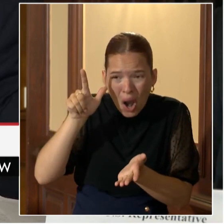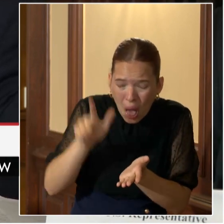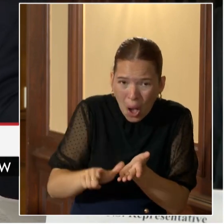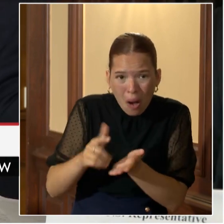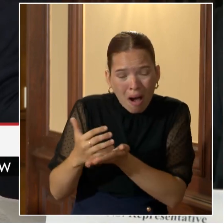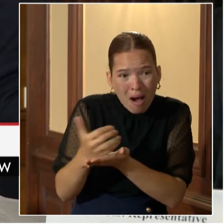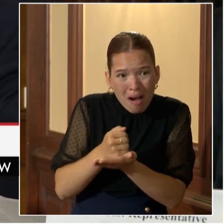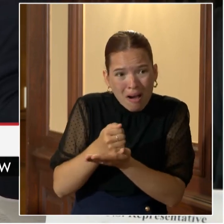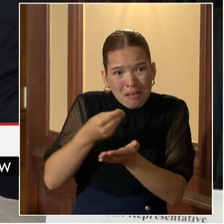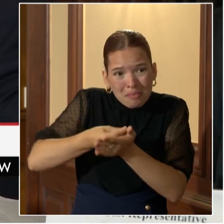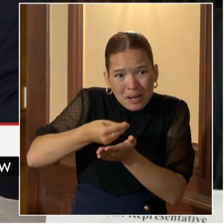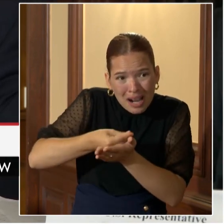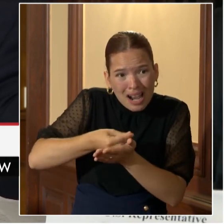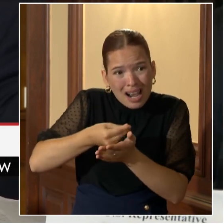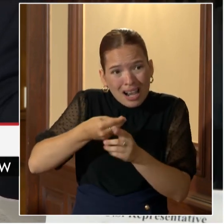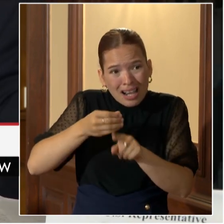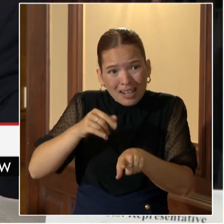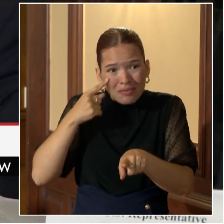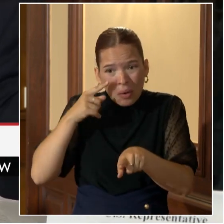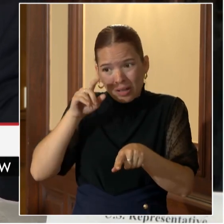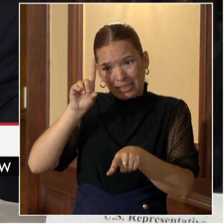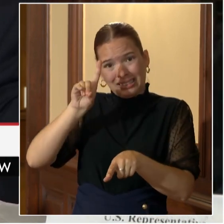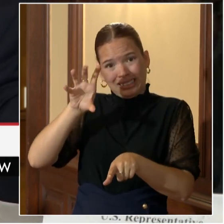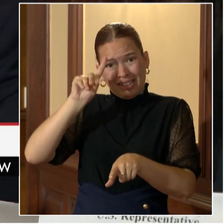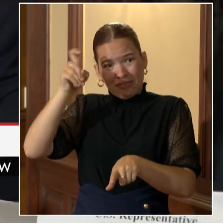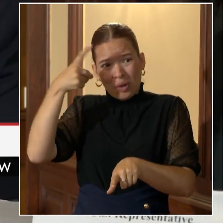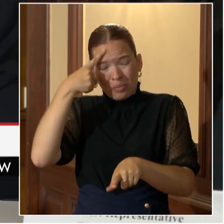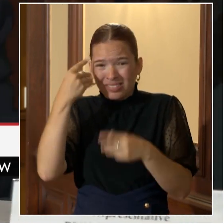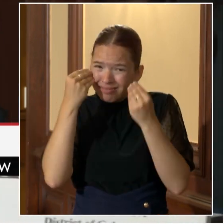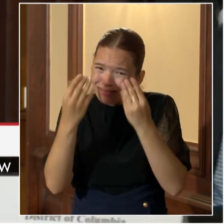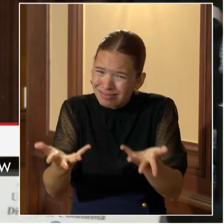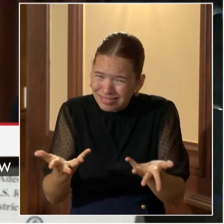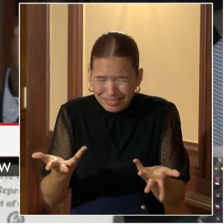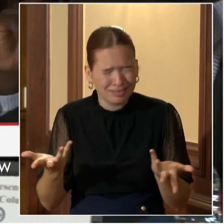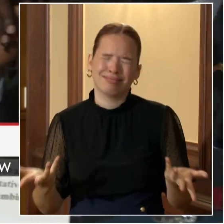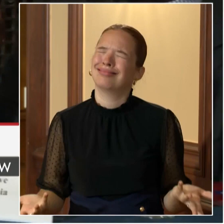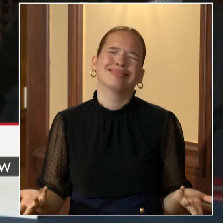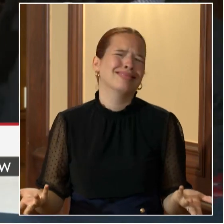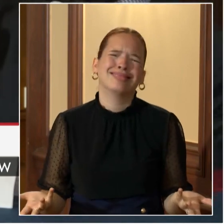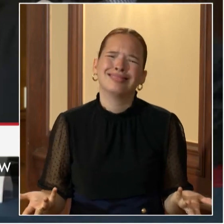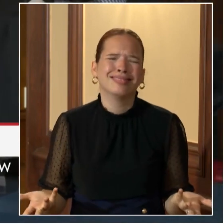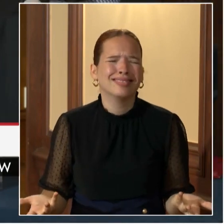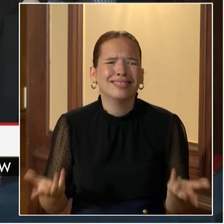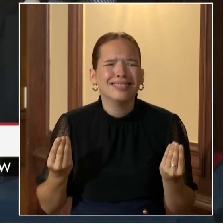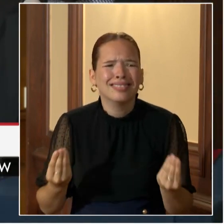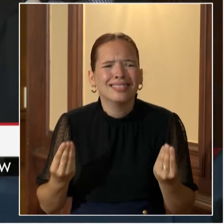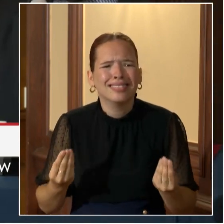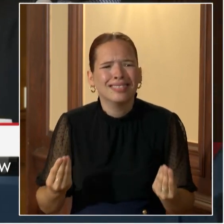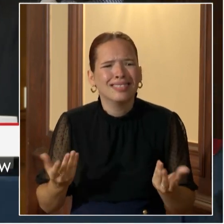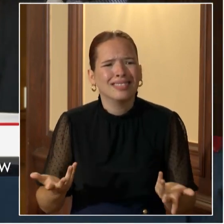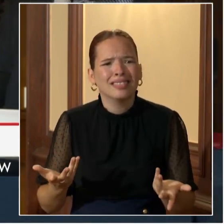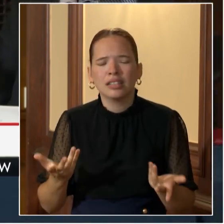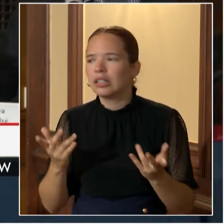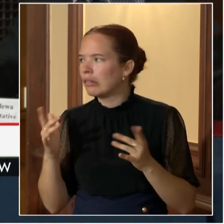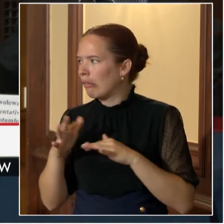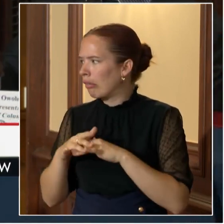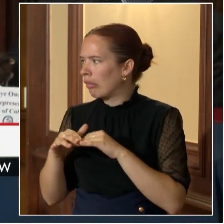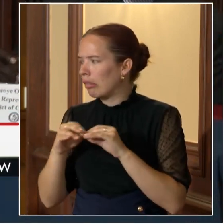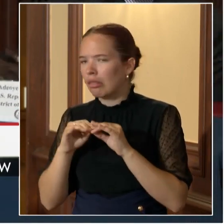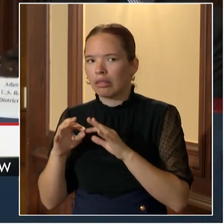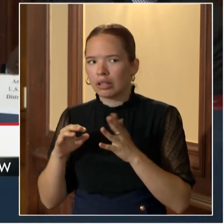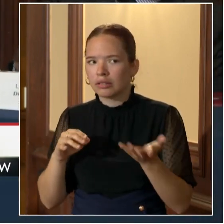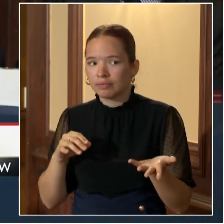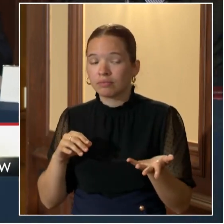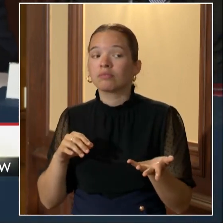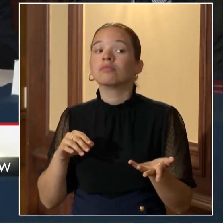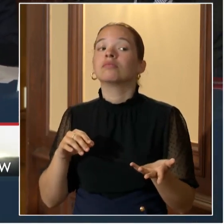This is a priority? Come on. I'd like to reclaim a little bit of time. If I could just respond to the question, because with all due respect